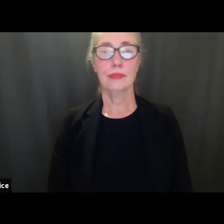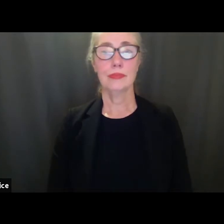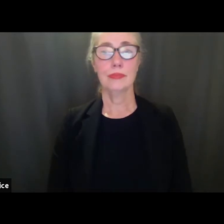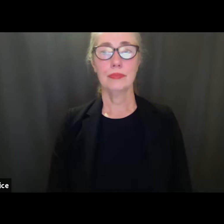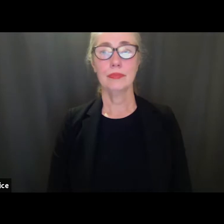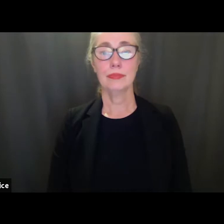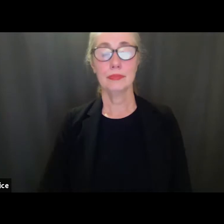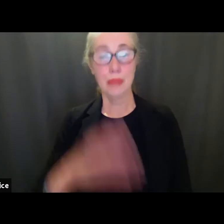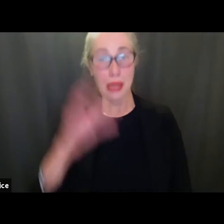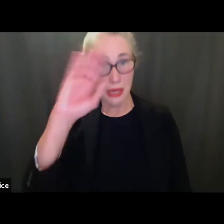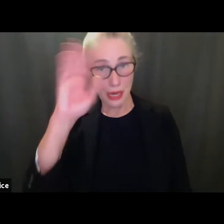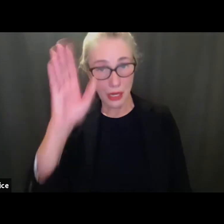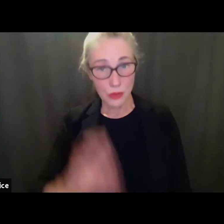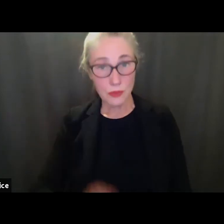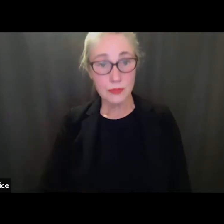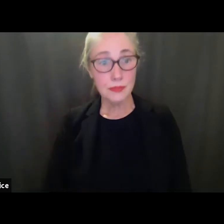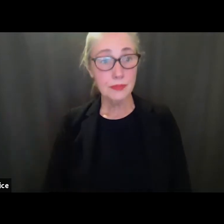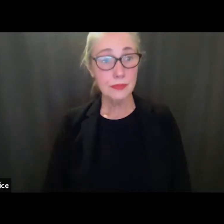Hello.